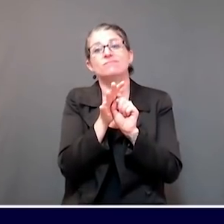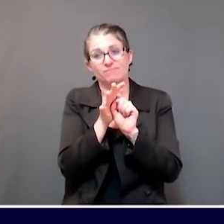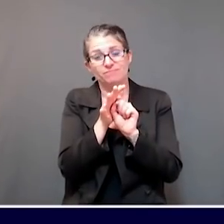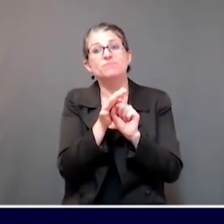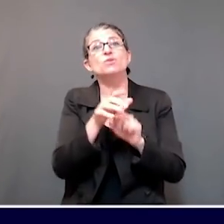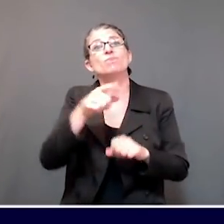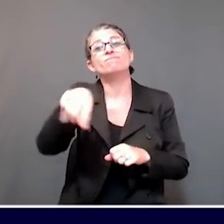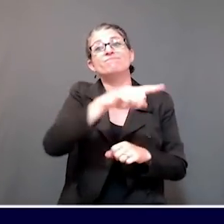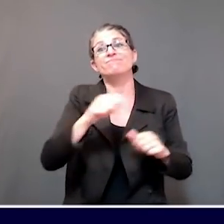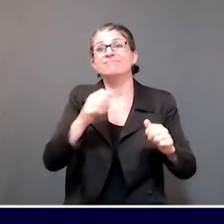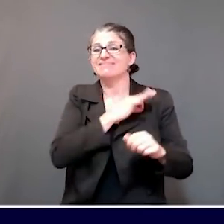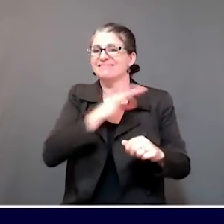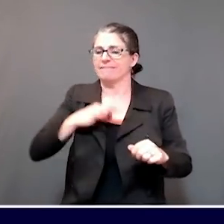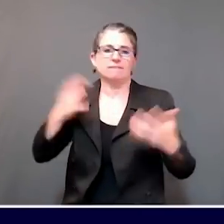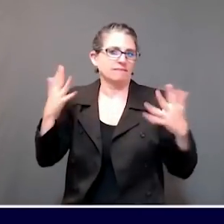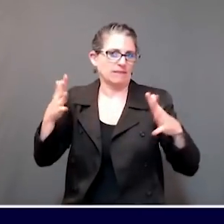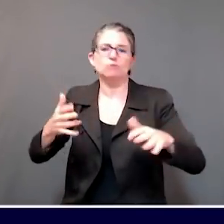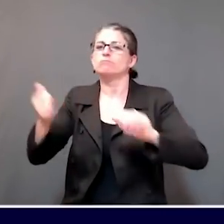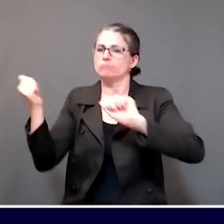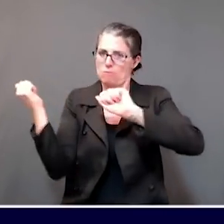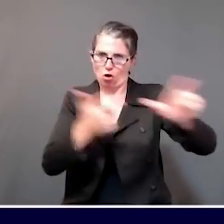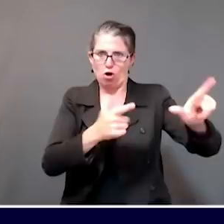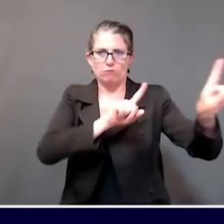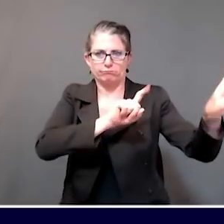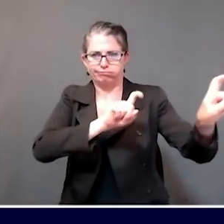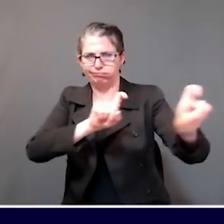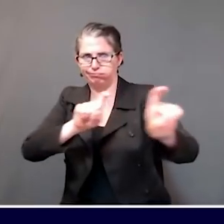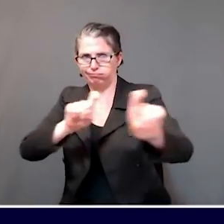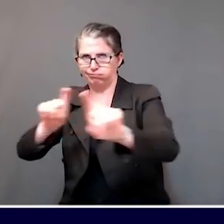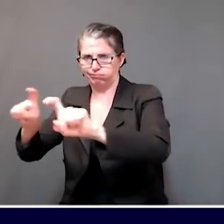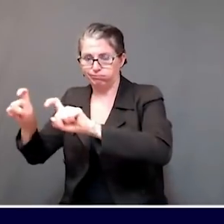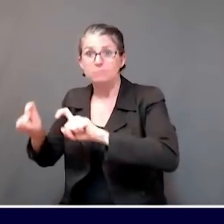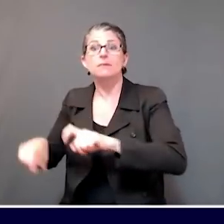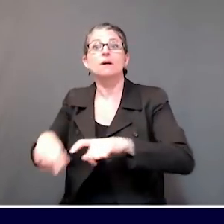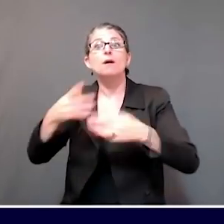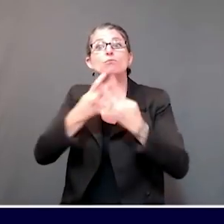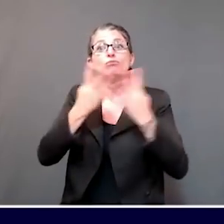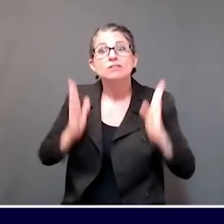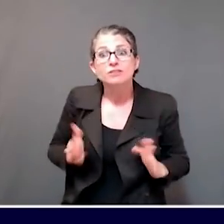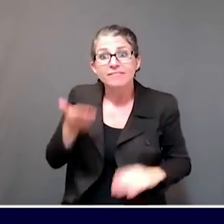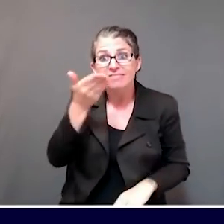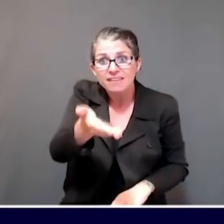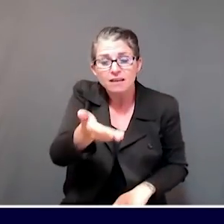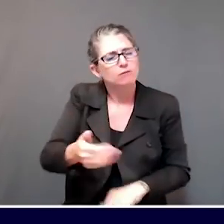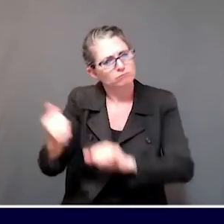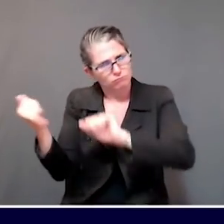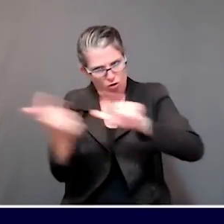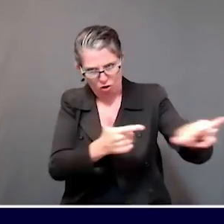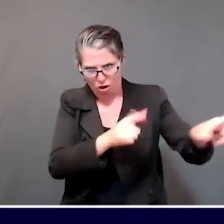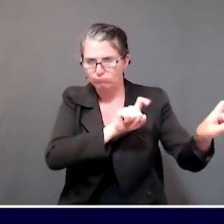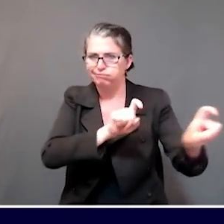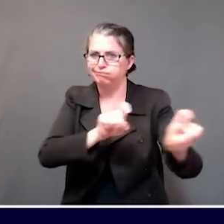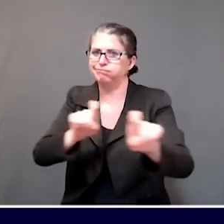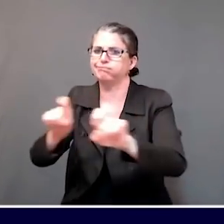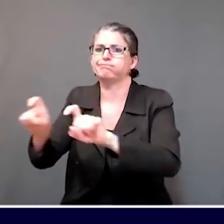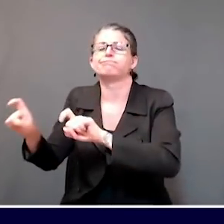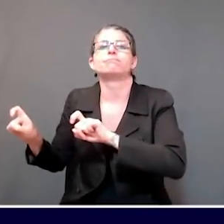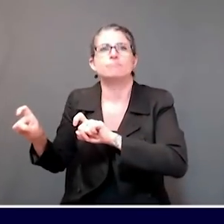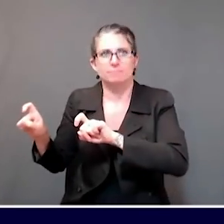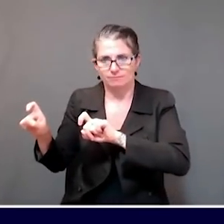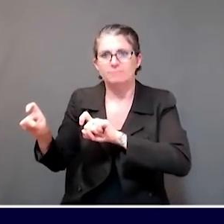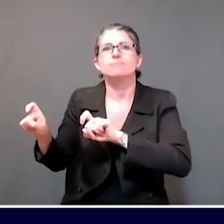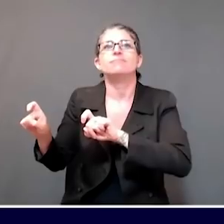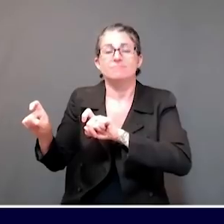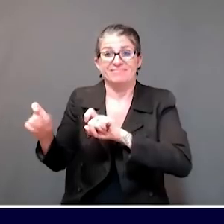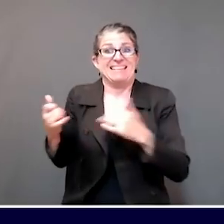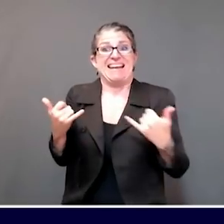of universal testing among all of the clients there. They are now in the process of conducting universal testing among